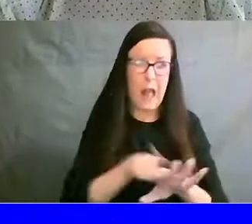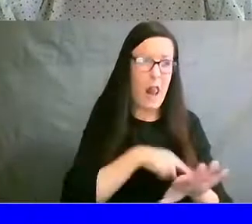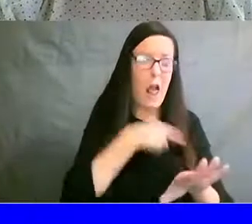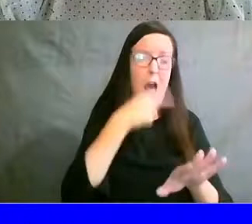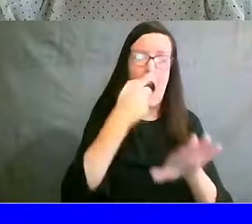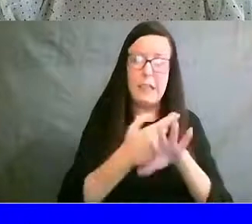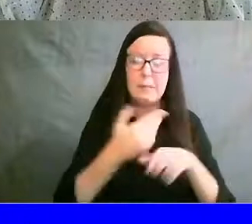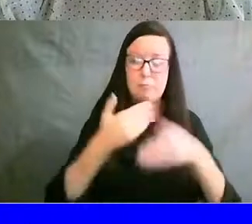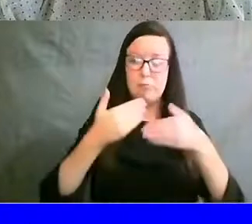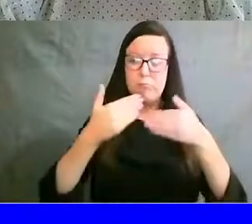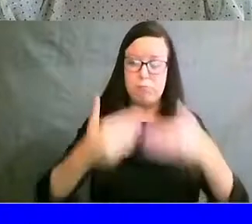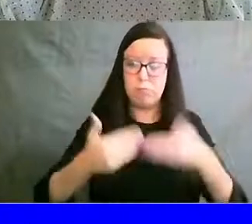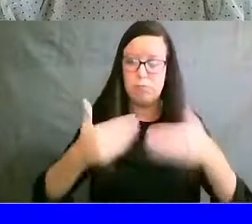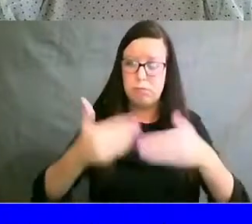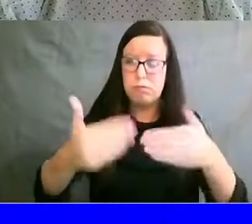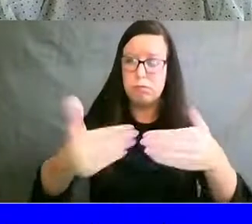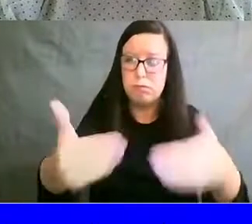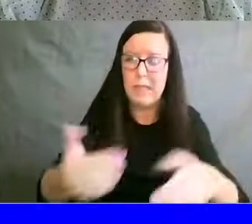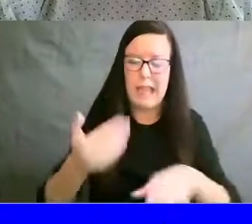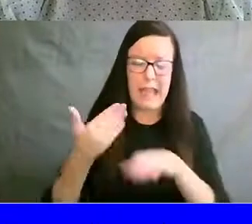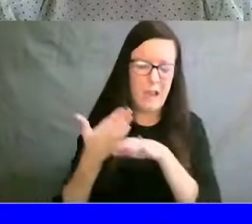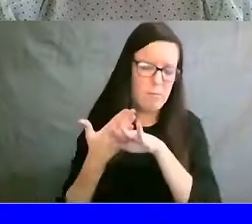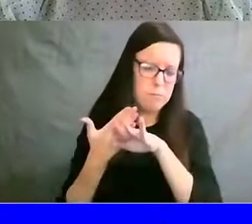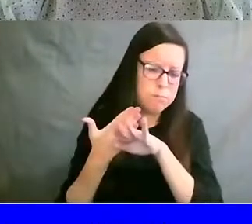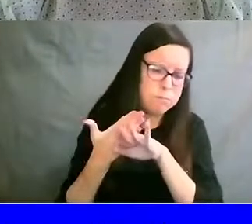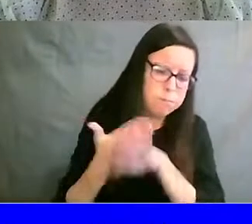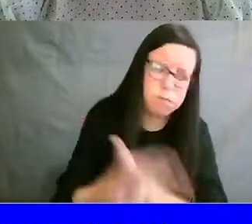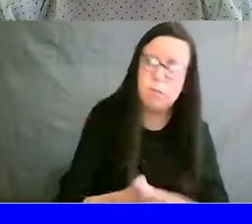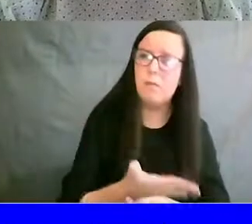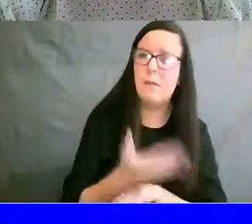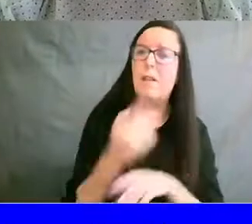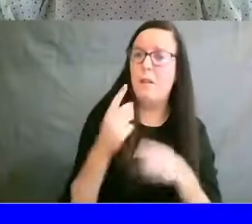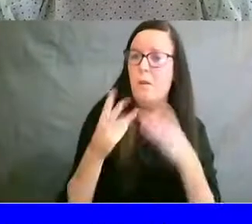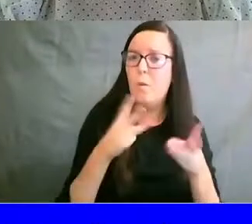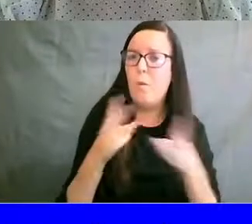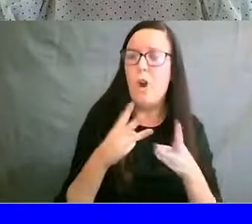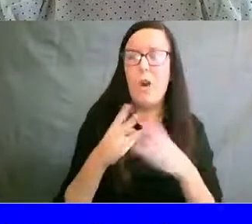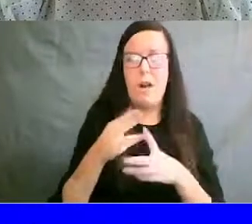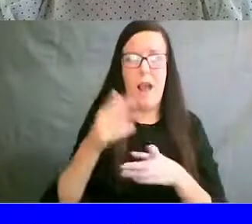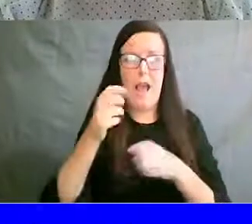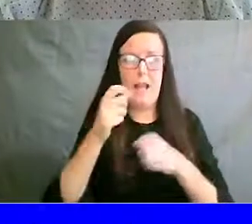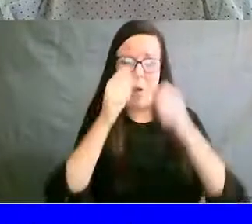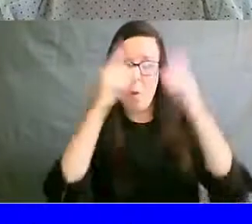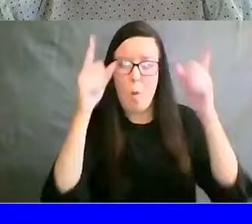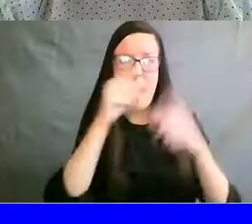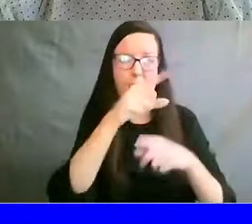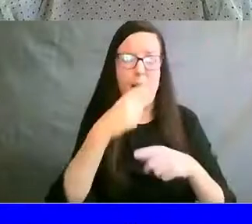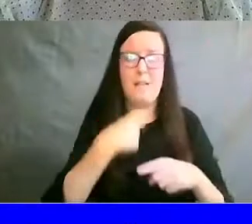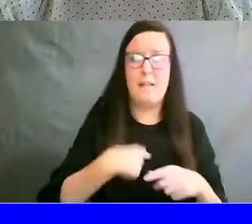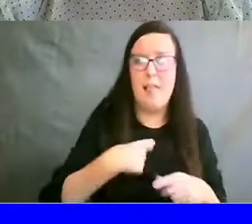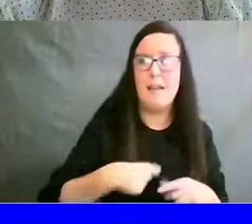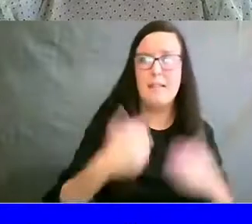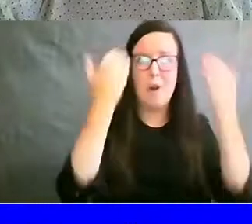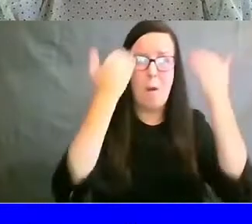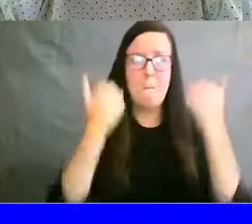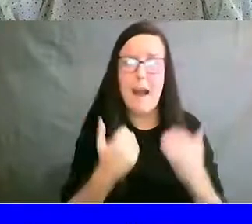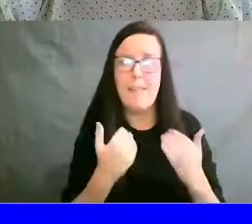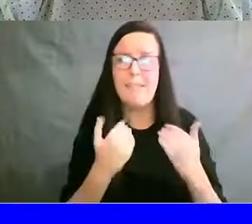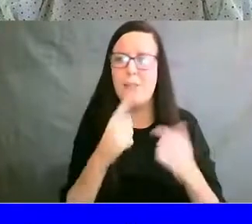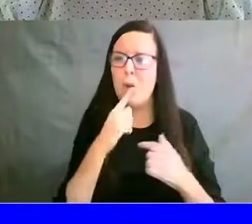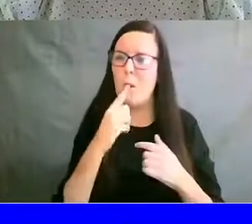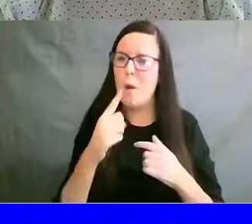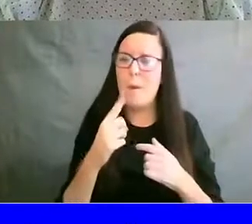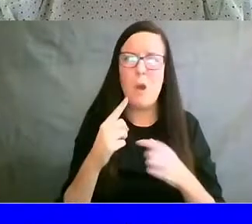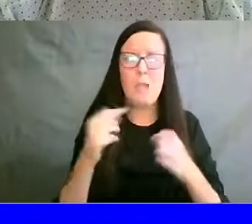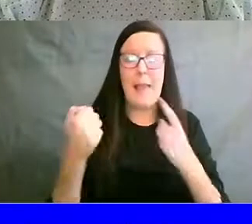is huge. I know the solicitors and barristers in the audience will be well aware how long these things can take, but it's just important to note the impact on